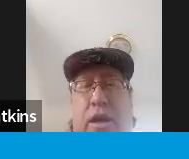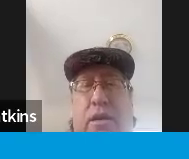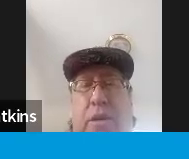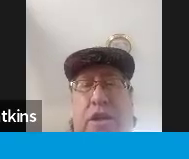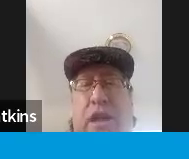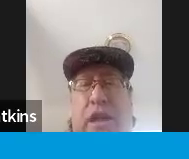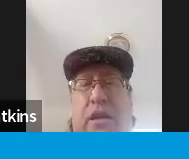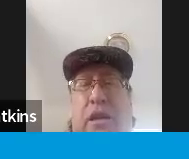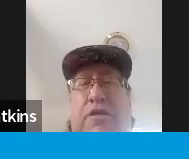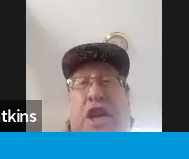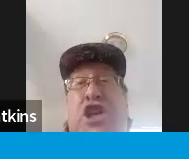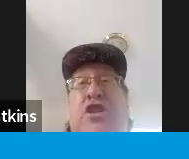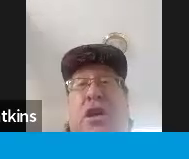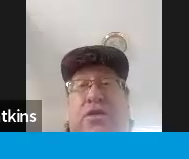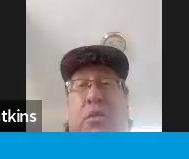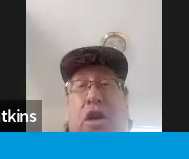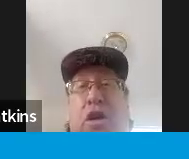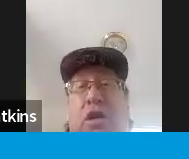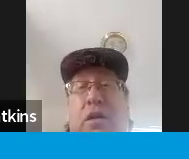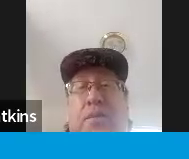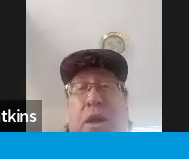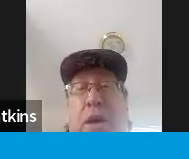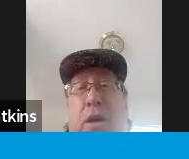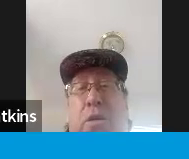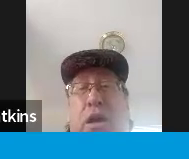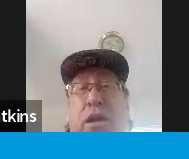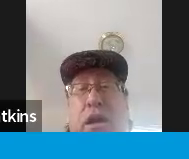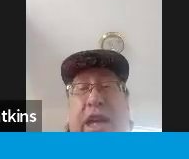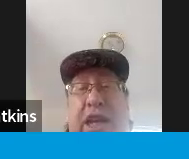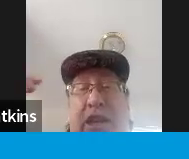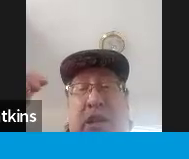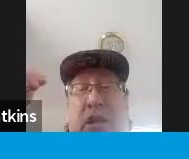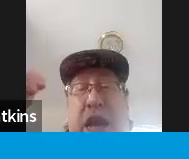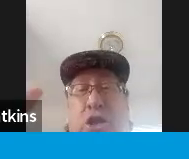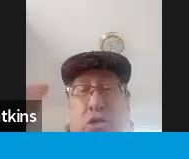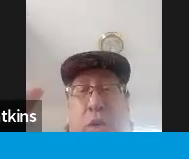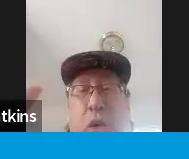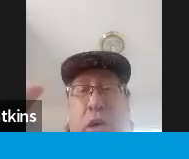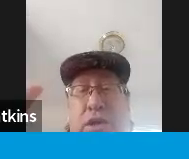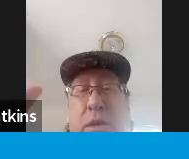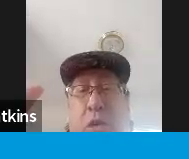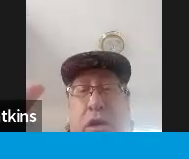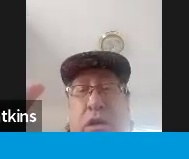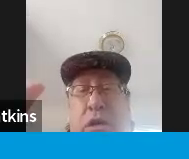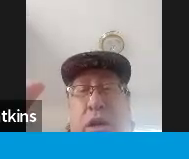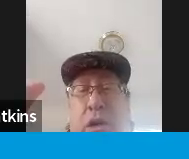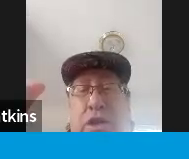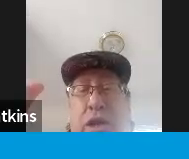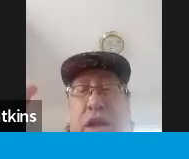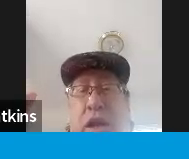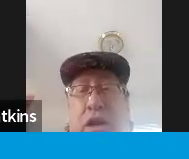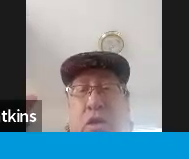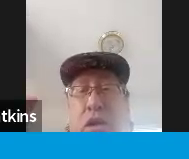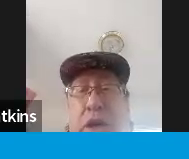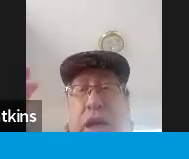like, I mean, just like a little vision from her about like in the annual report somewhere where it